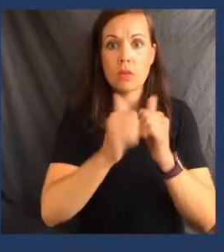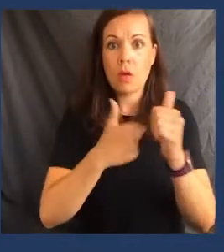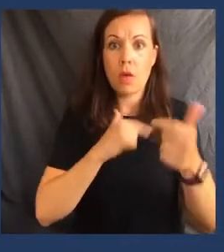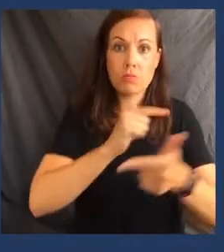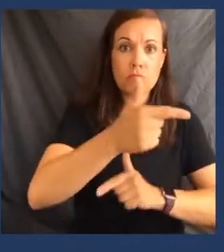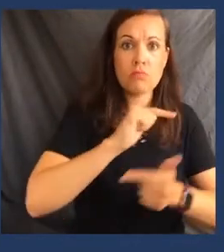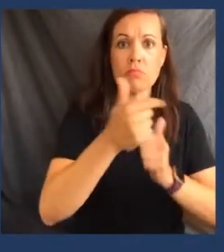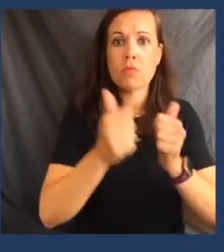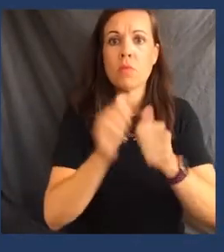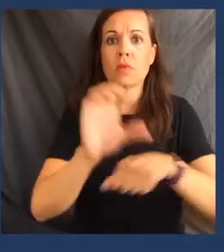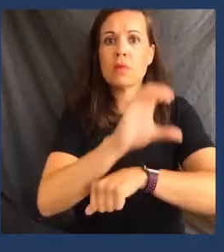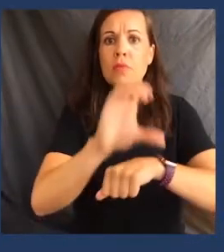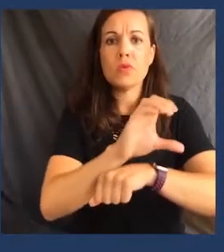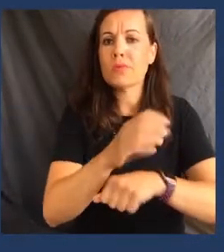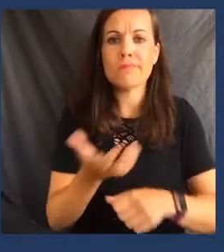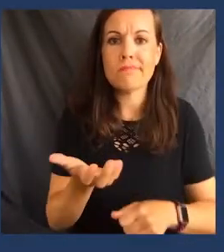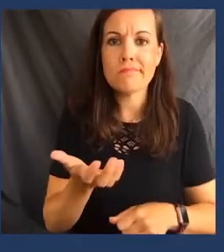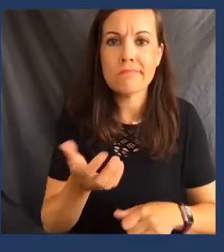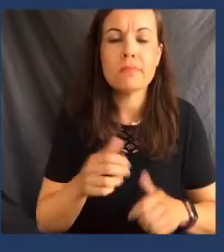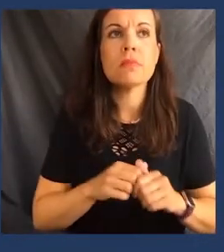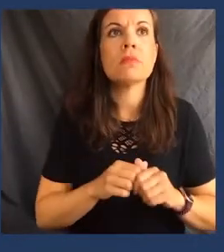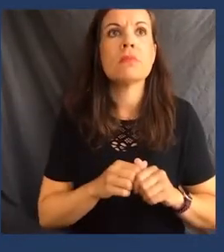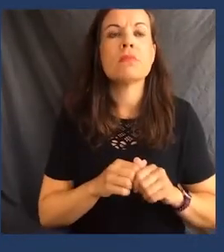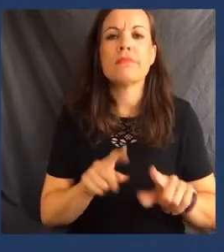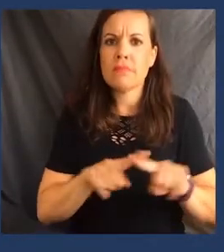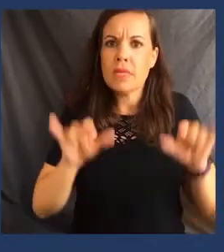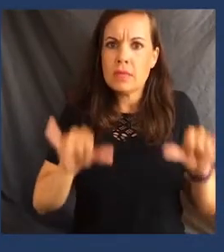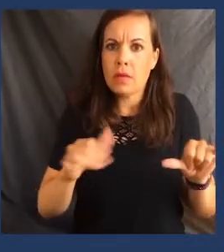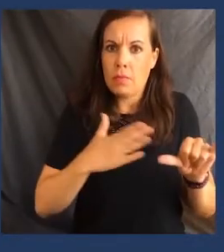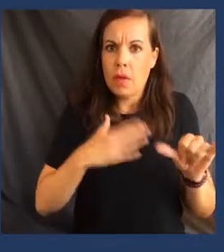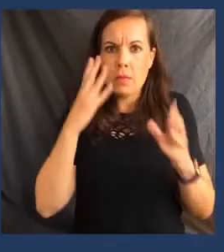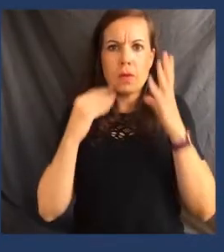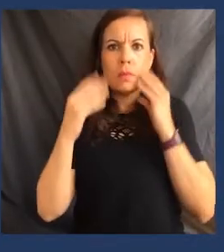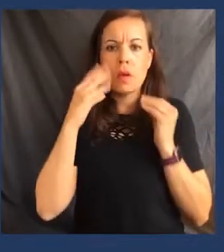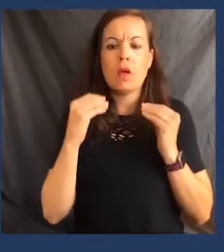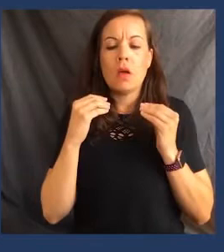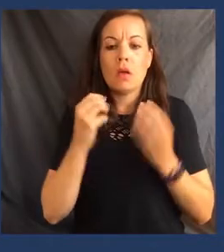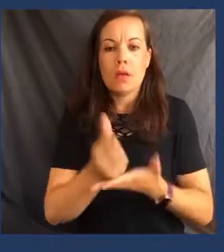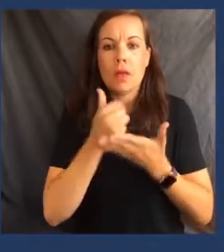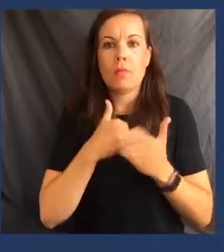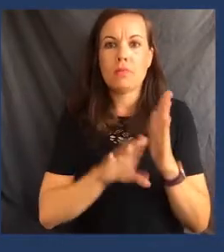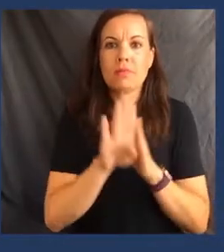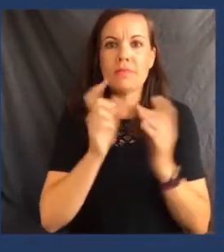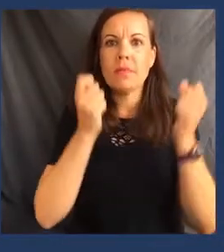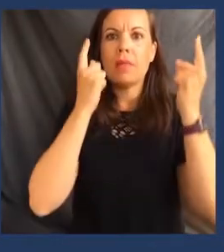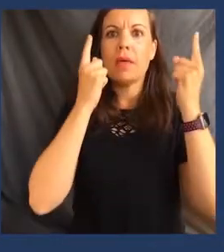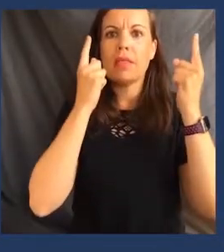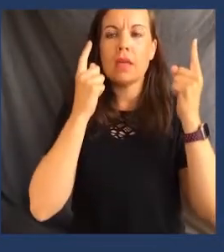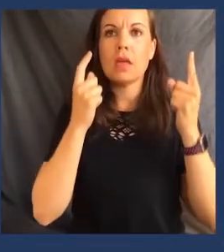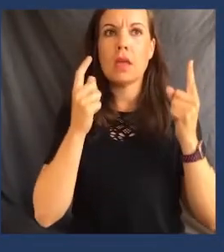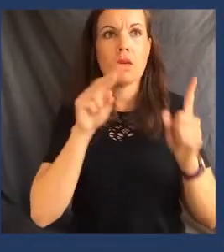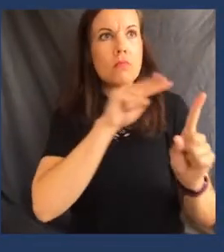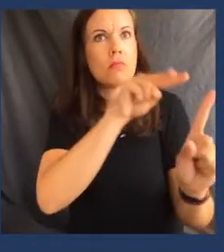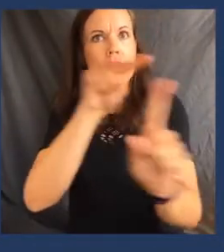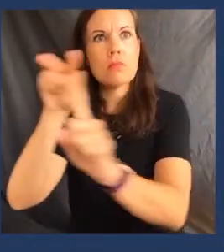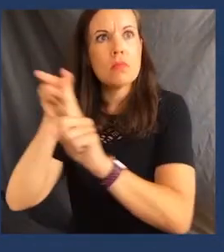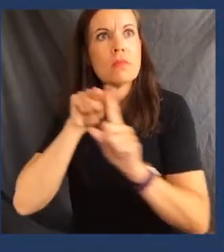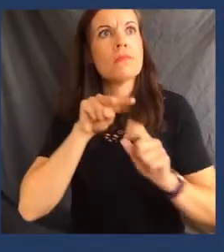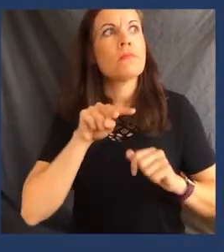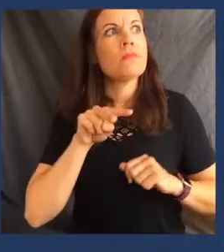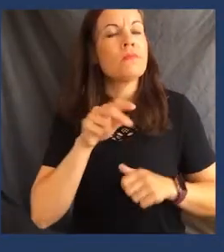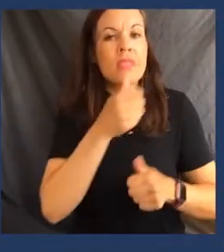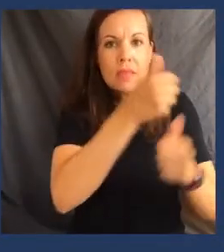way, but it has given me a sense of empathy in that, from my perspective, everybody's got